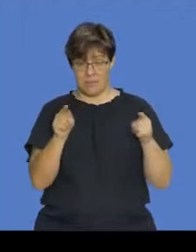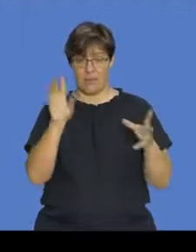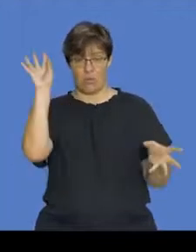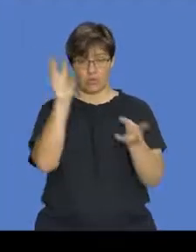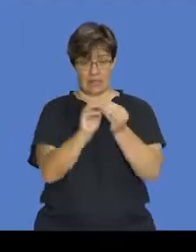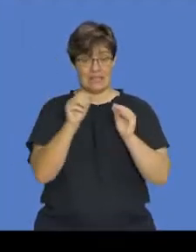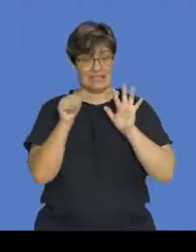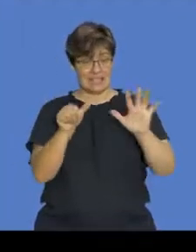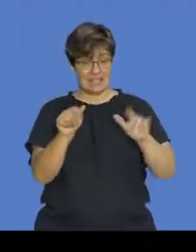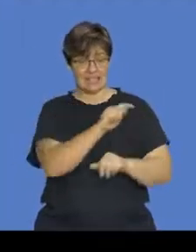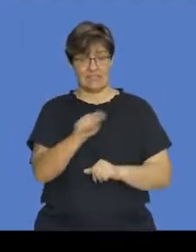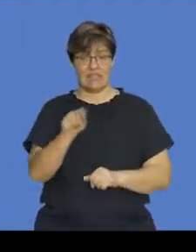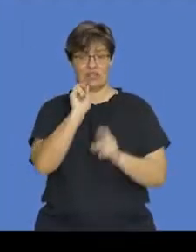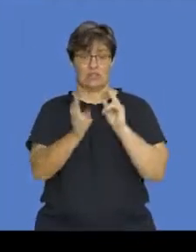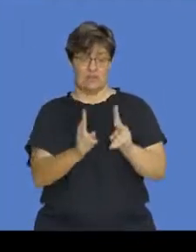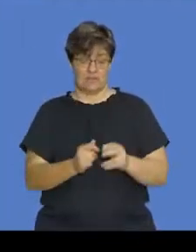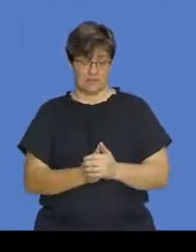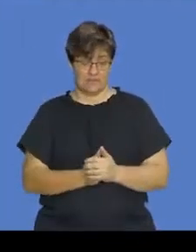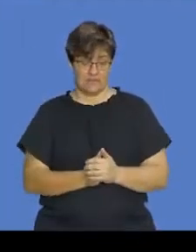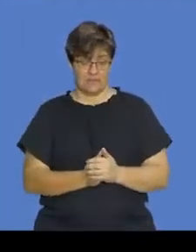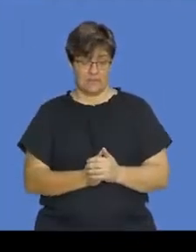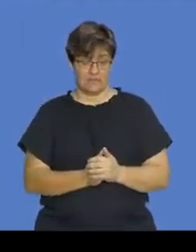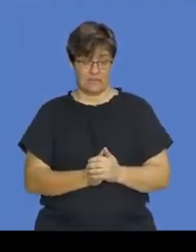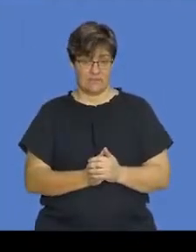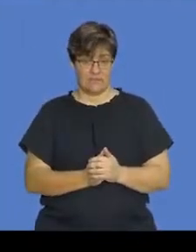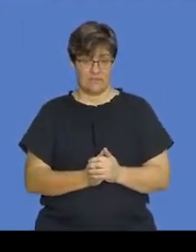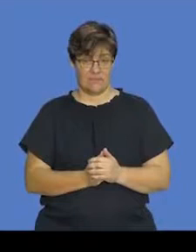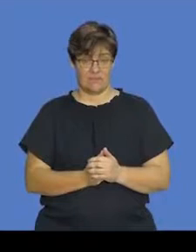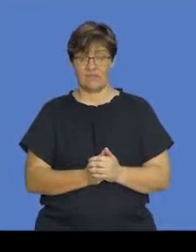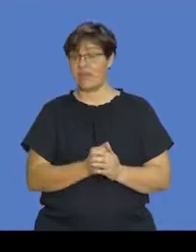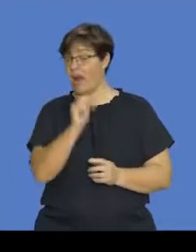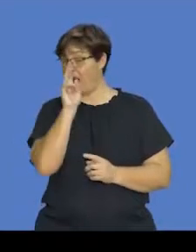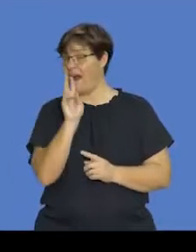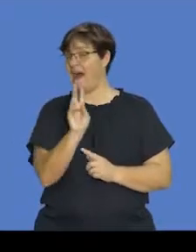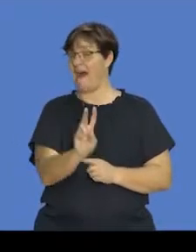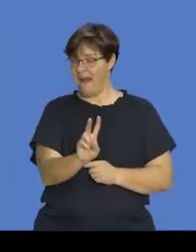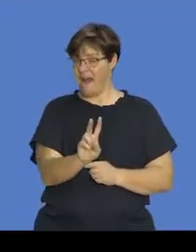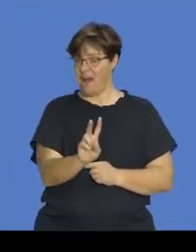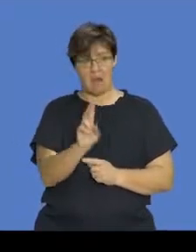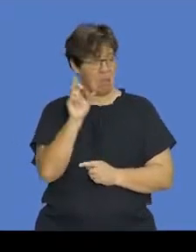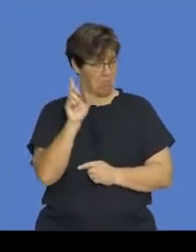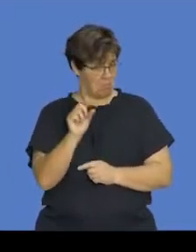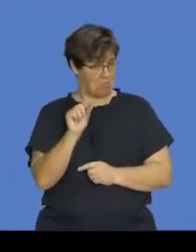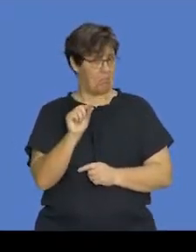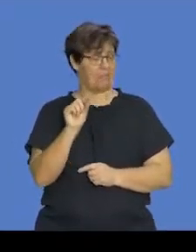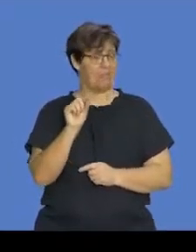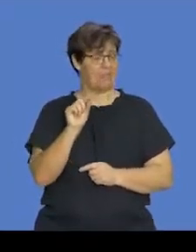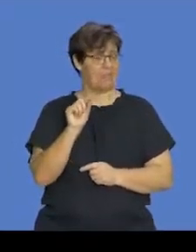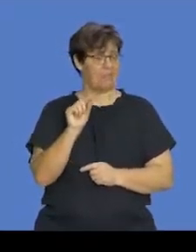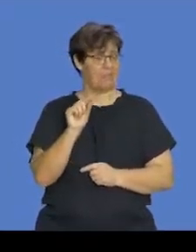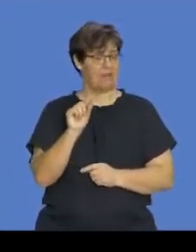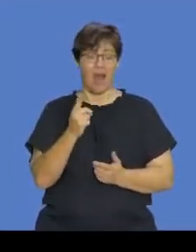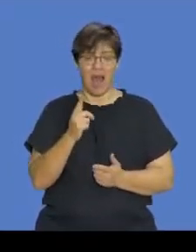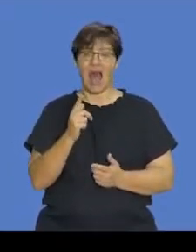6, divided by 12. Now, if you look at that, that's an interesting result.